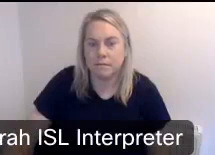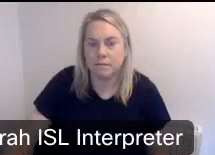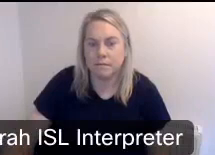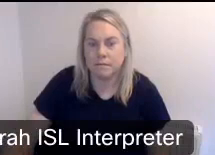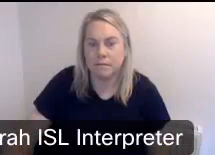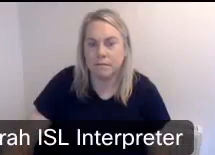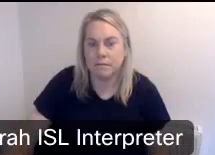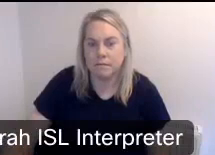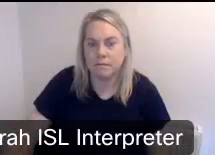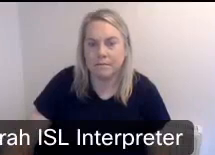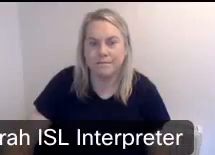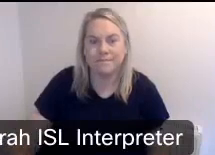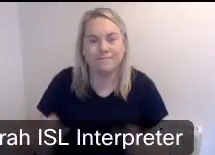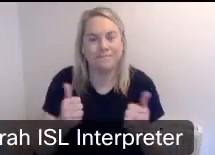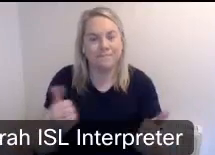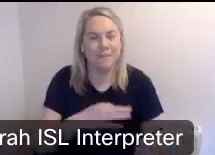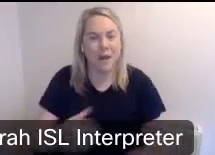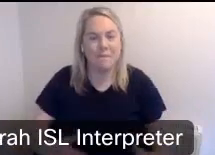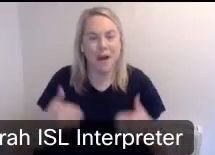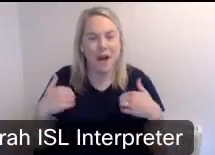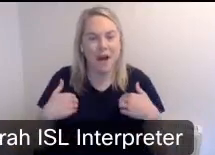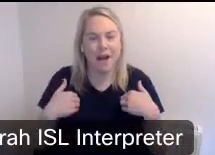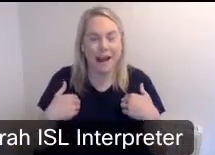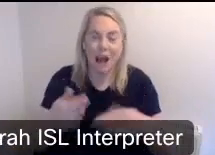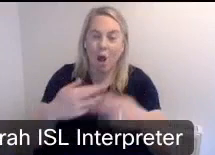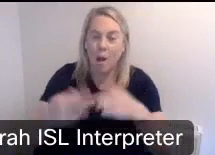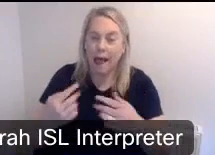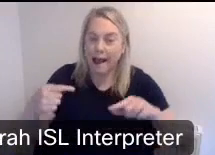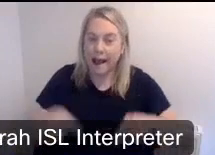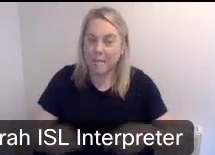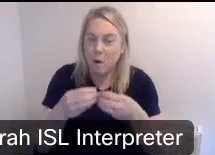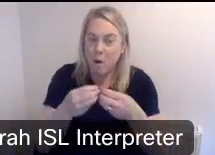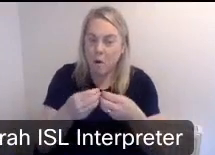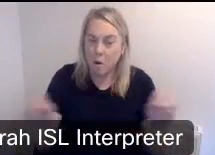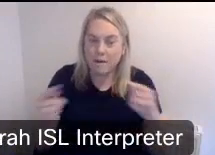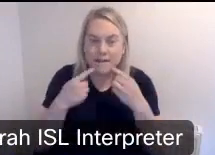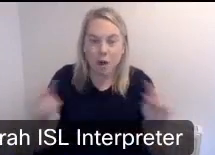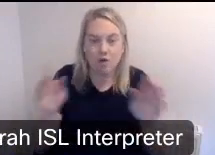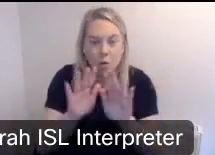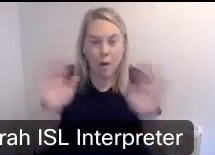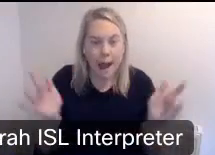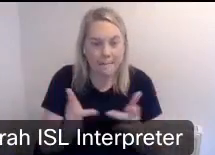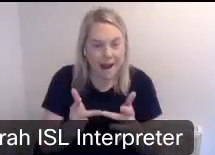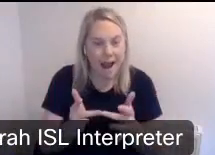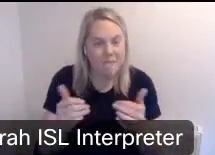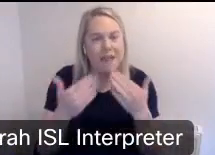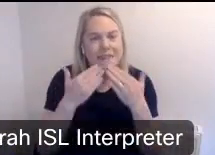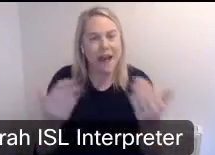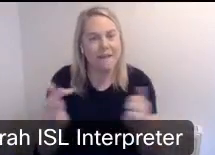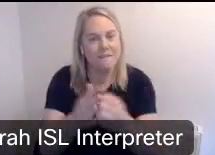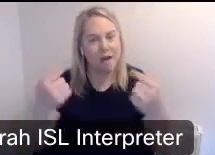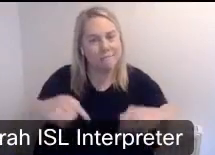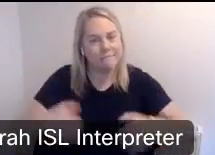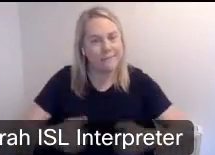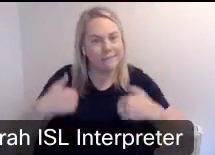So good morning, everybody, and welcome to our Open Disclosure Webinar. Thank you for joining, and to those